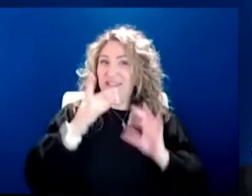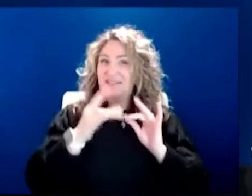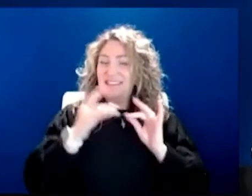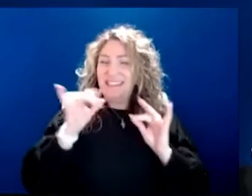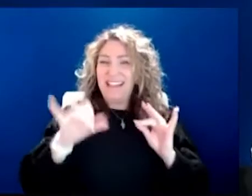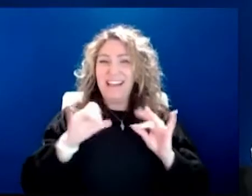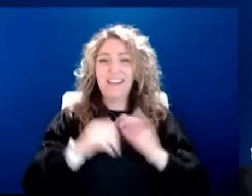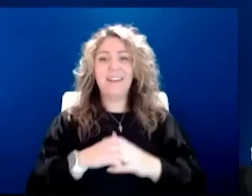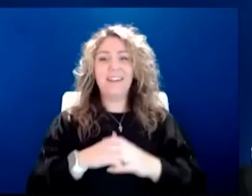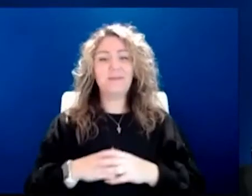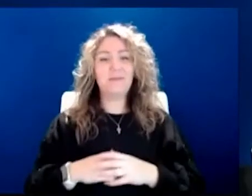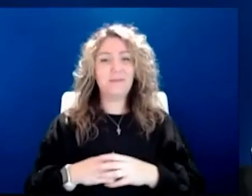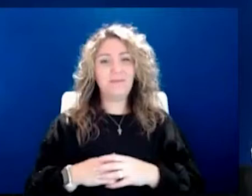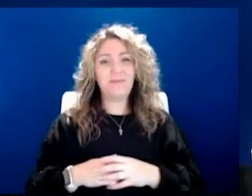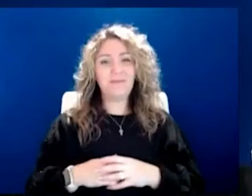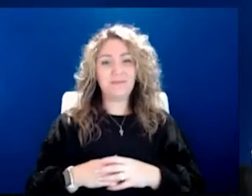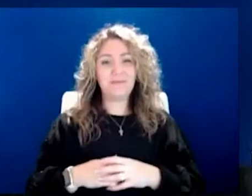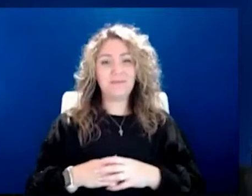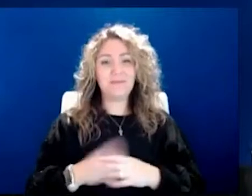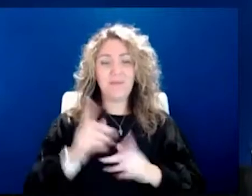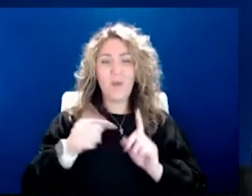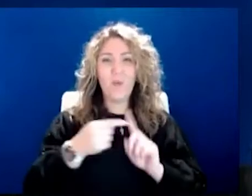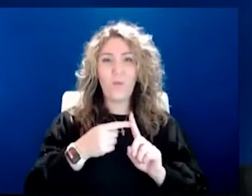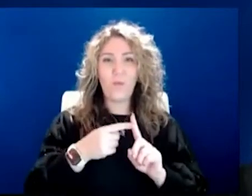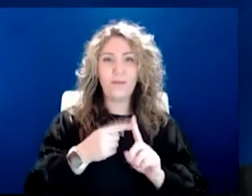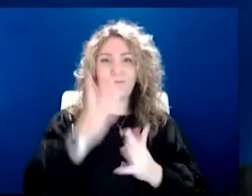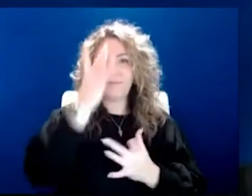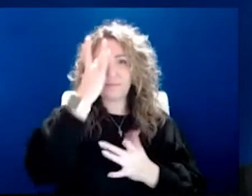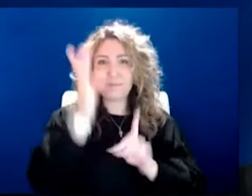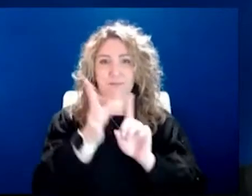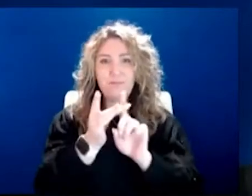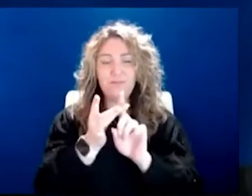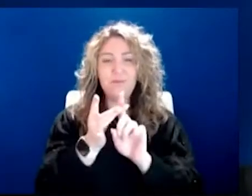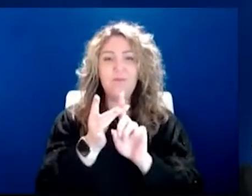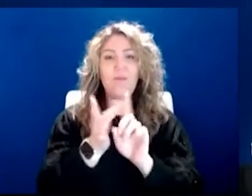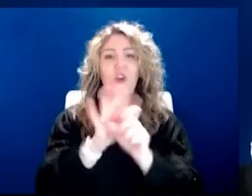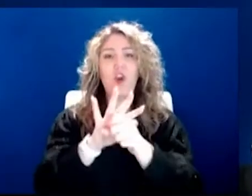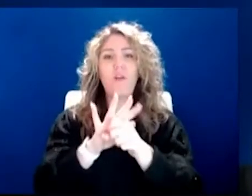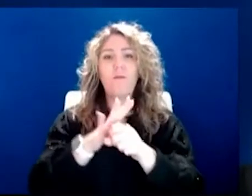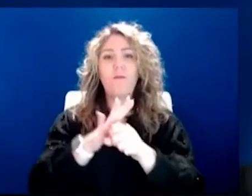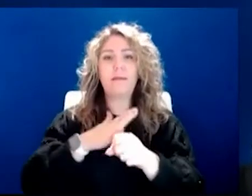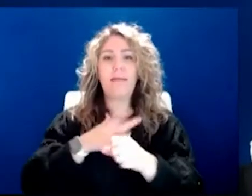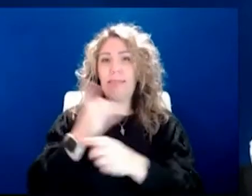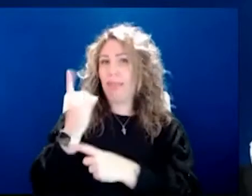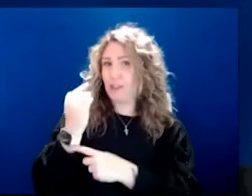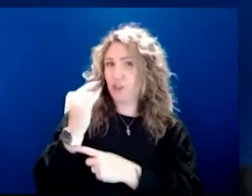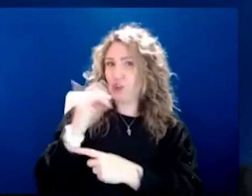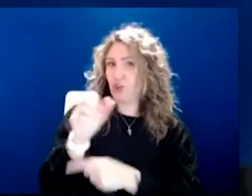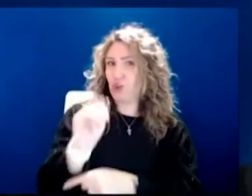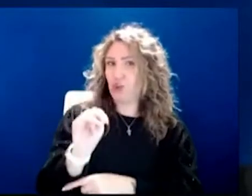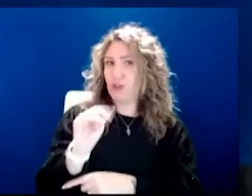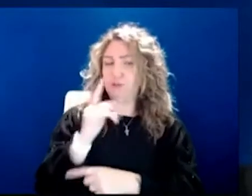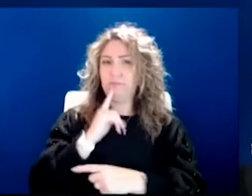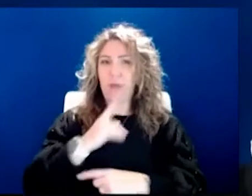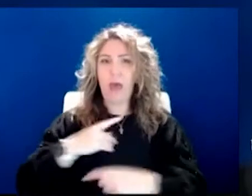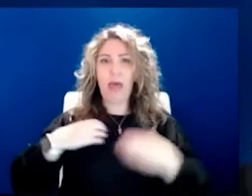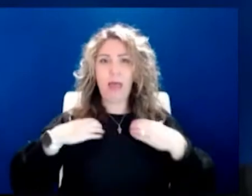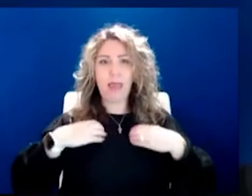when I got COVID in January of last year, my lung collapsed. He didn't think that this was a